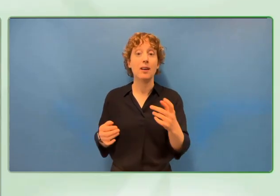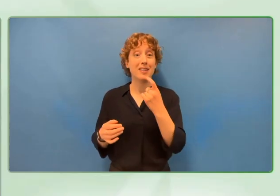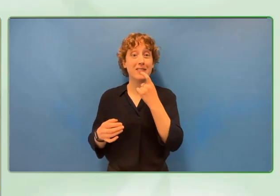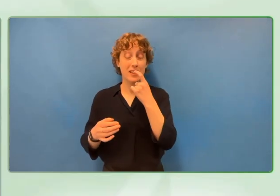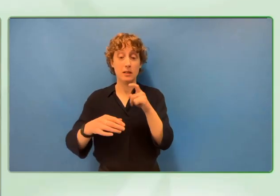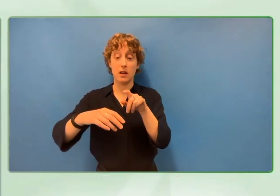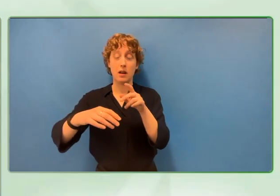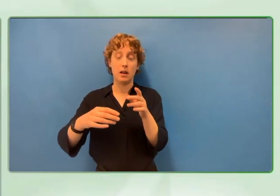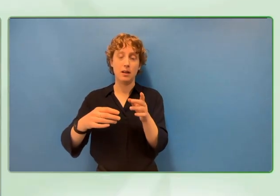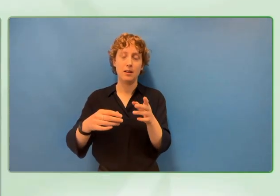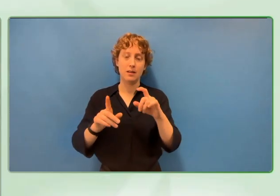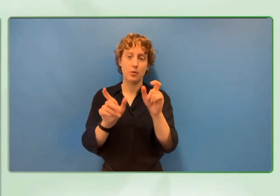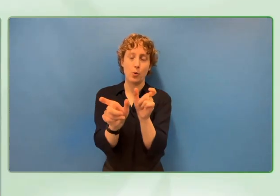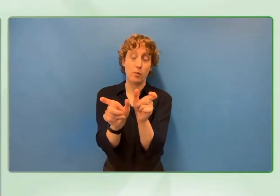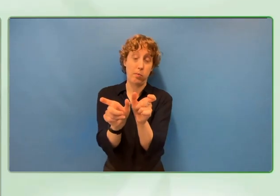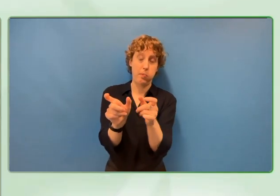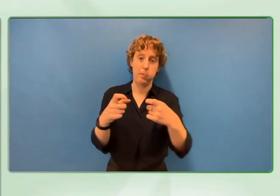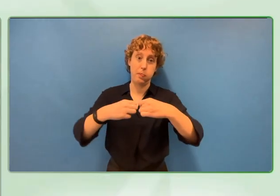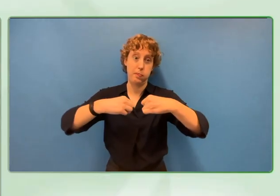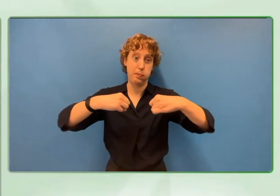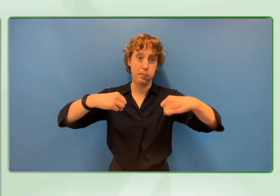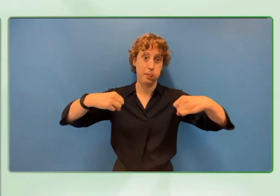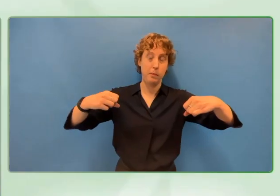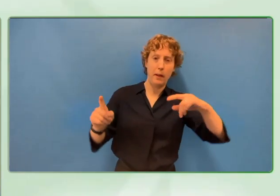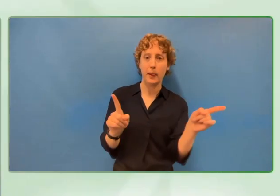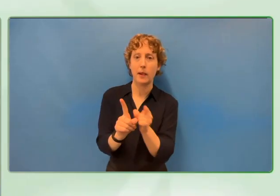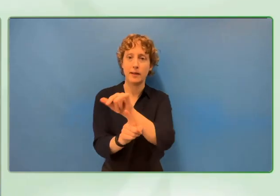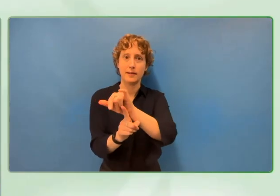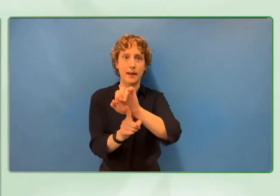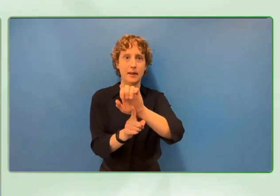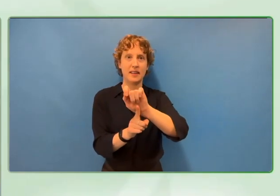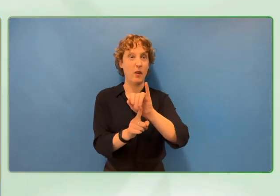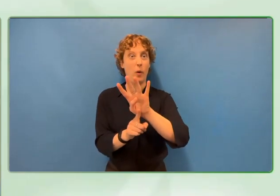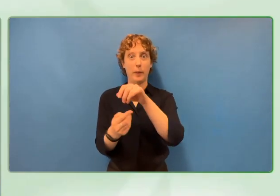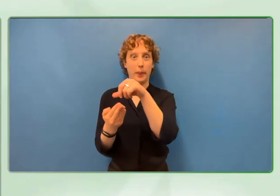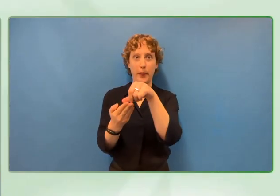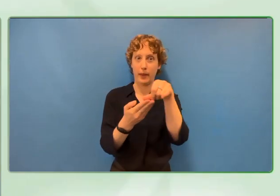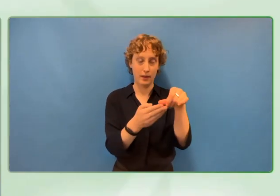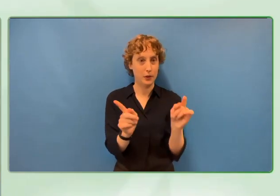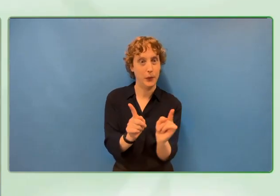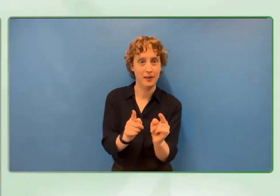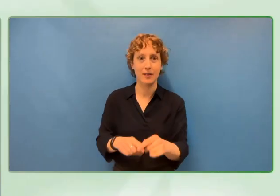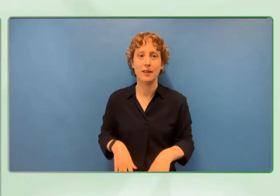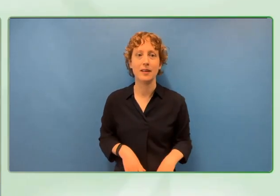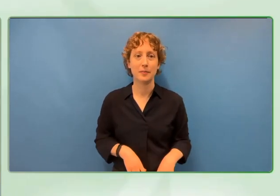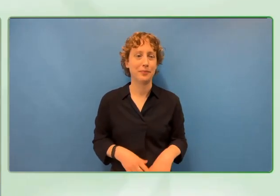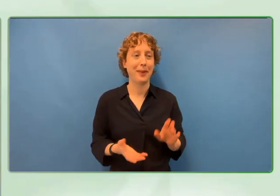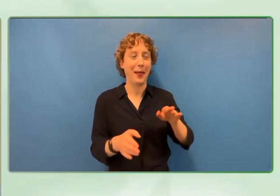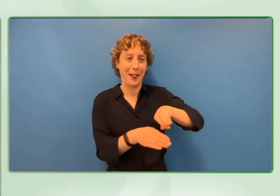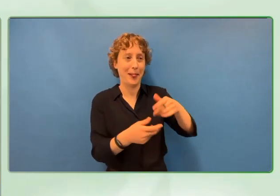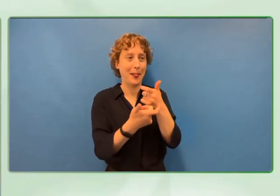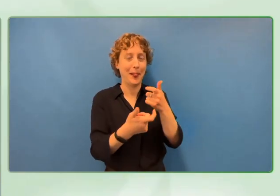Yes. We are working on the language though. But, Finnish joke. Okay, come on. Who was next? I saw a hand in the middle,